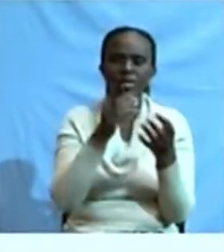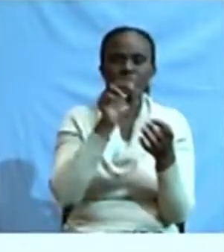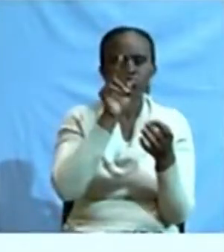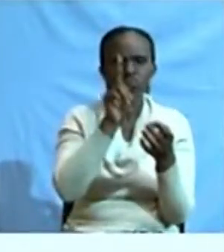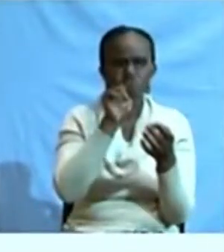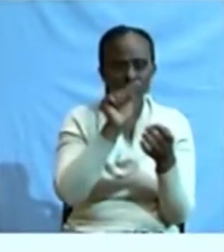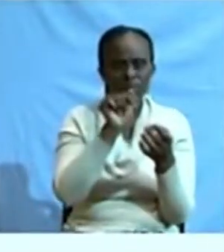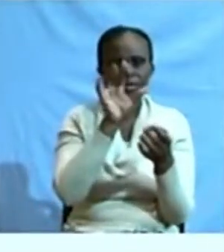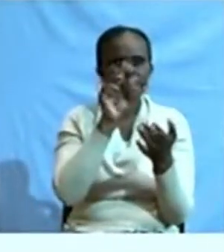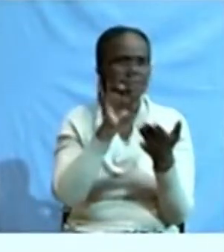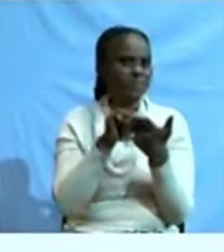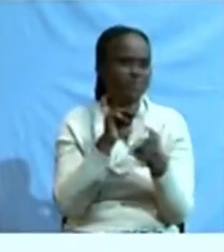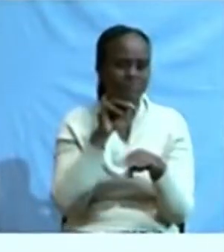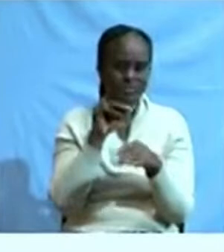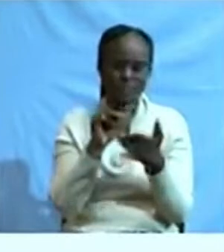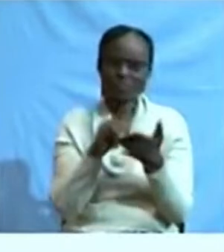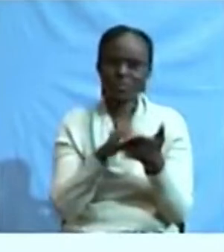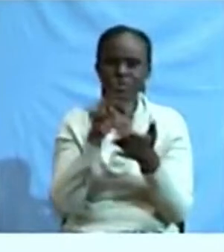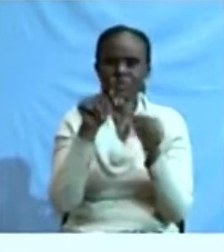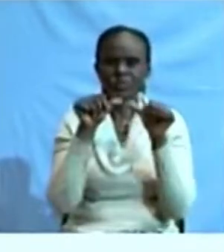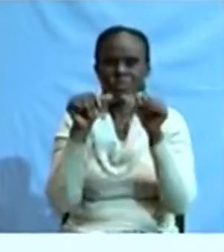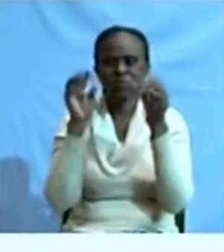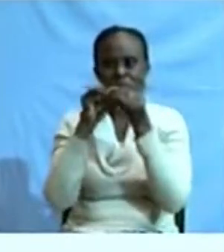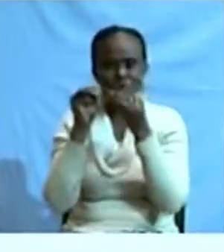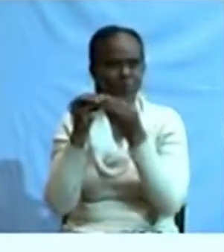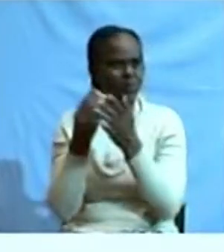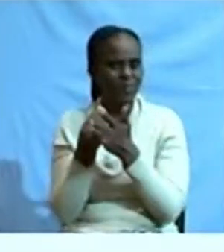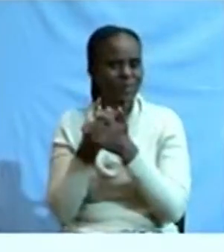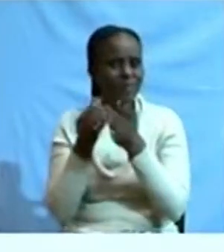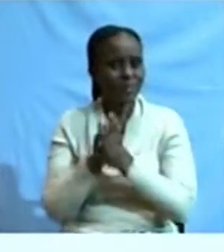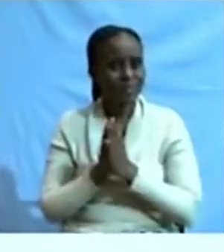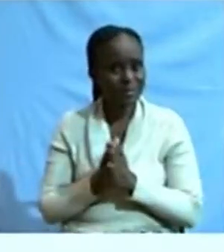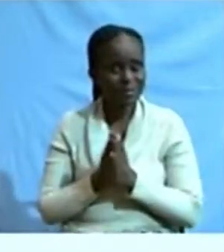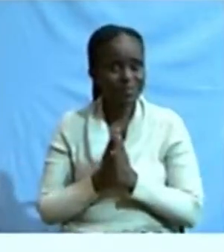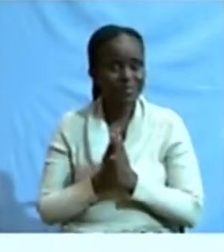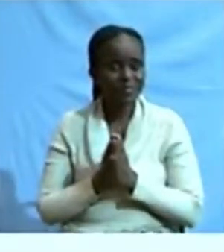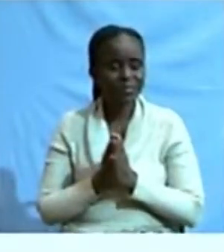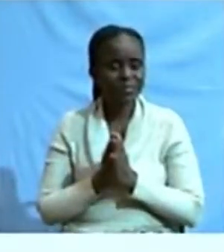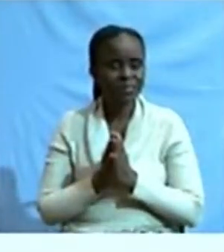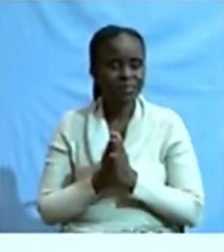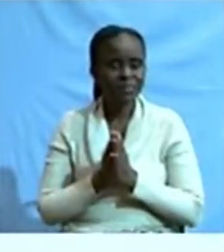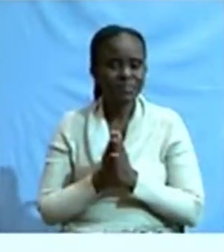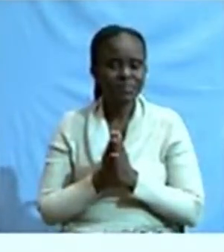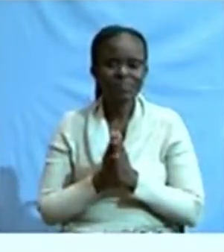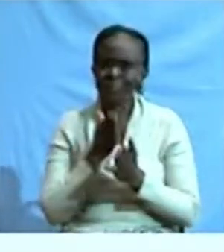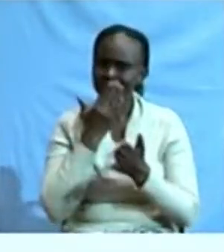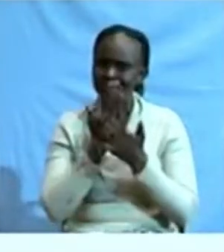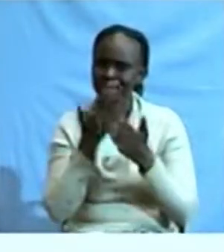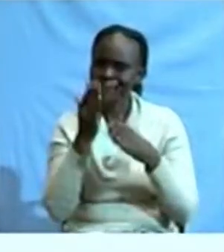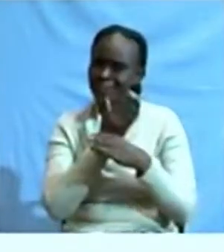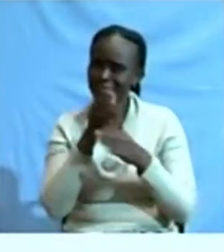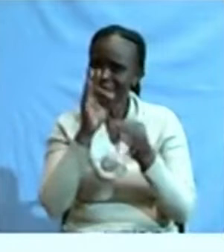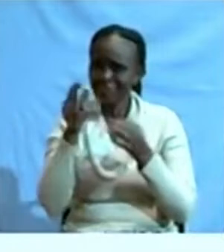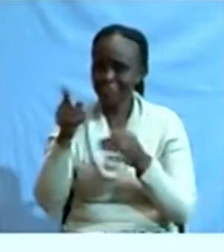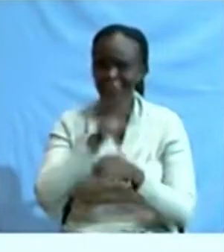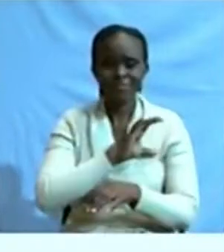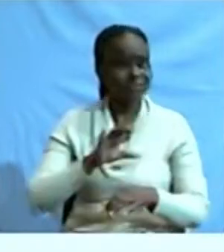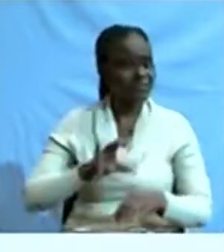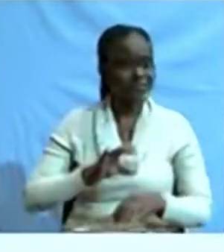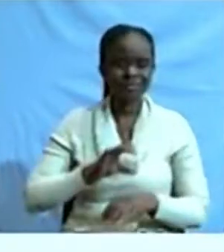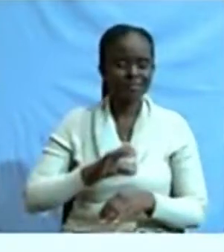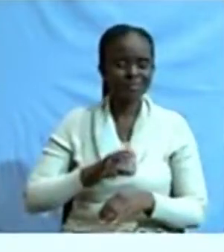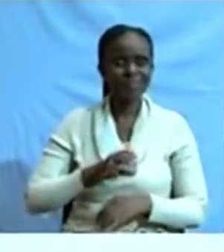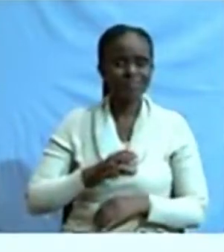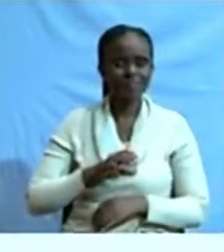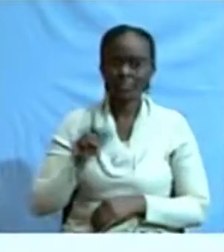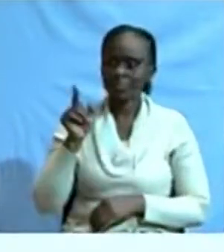million. And you are still asking for more money. Is this a viable business if you were a company?